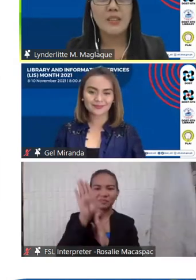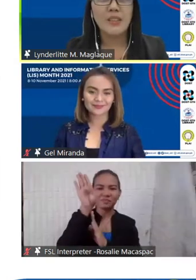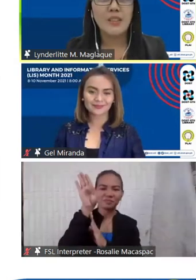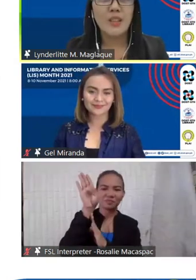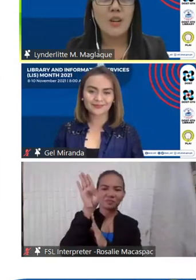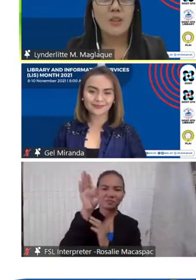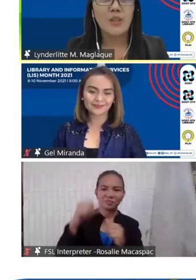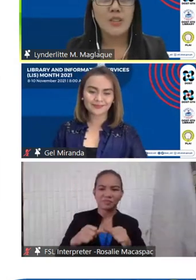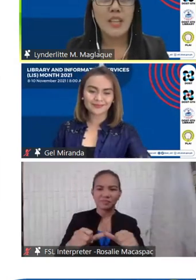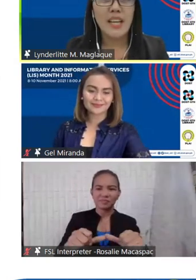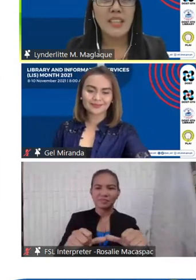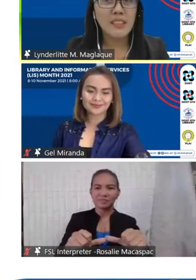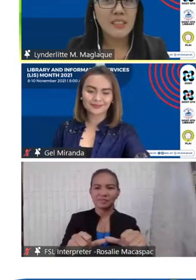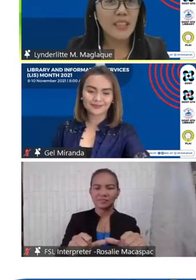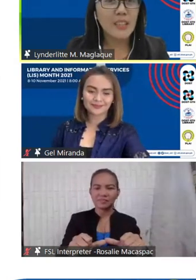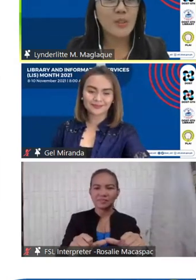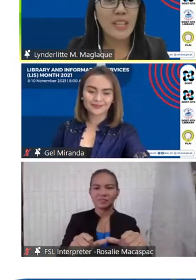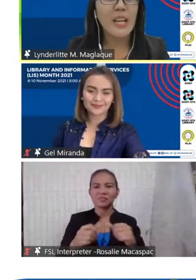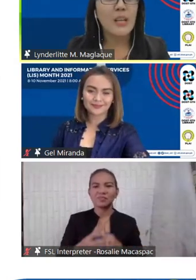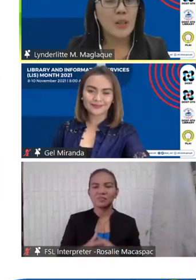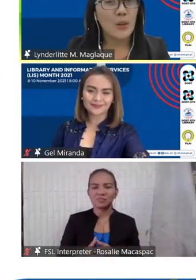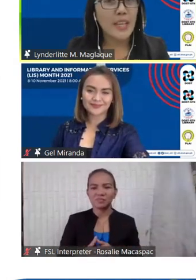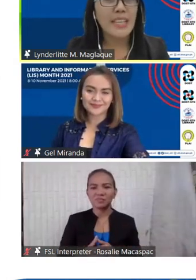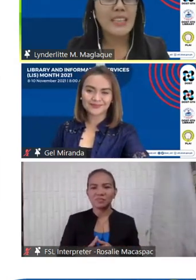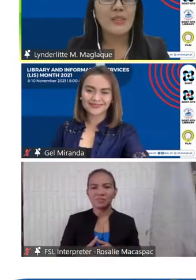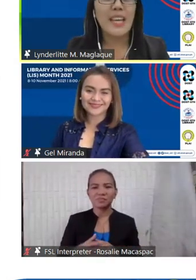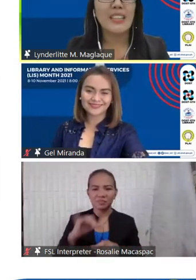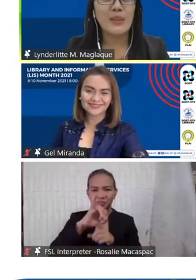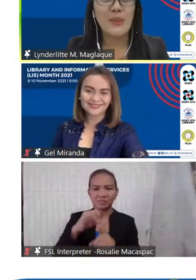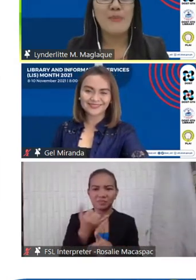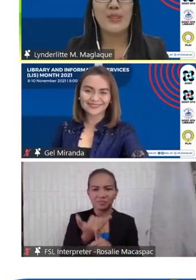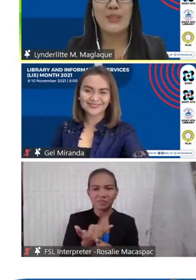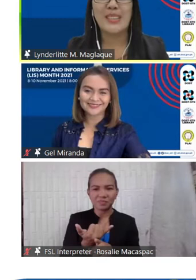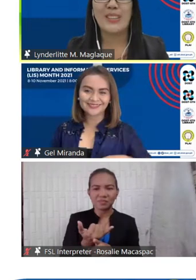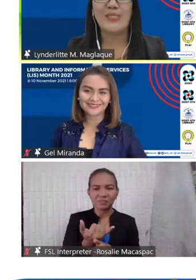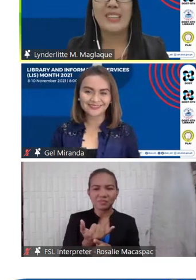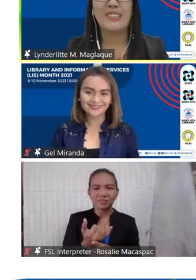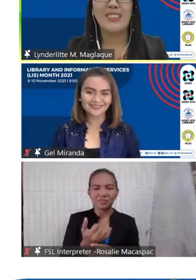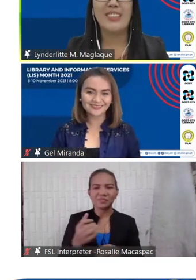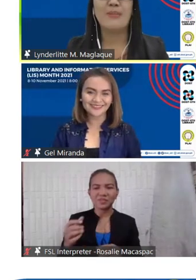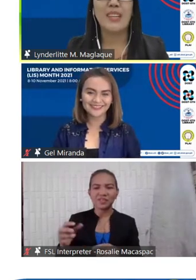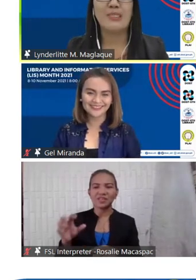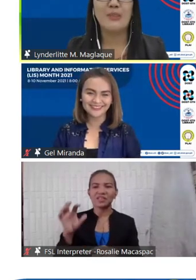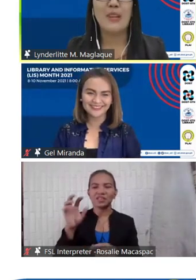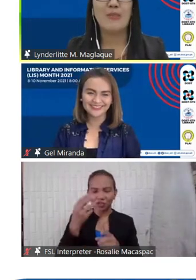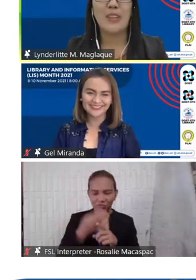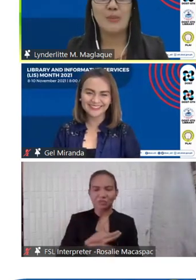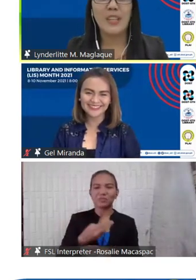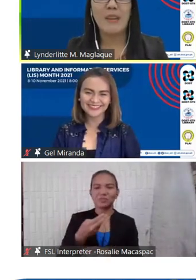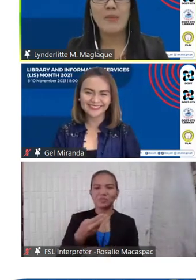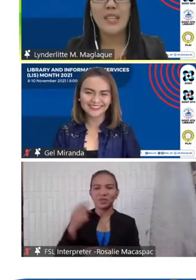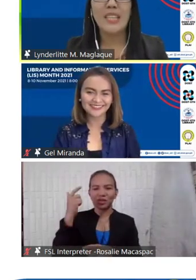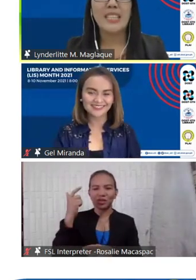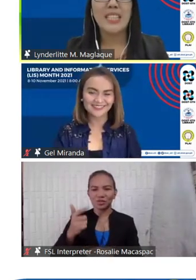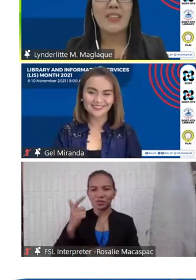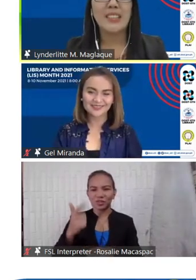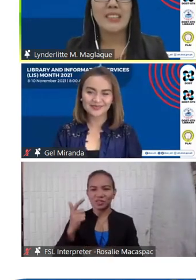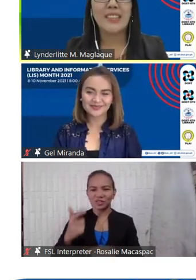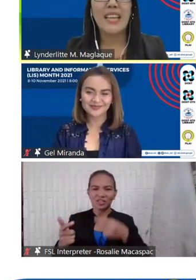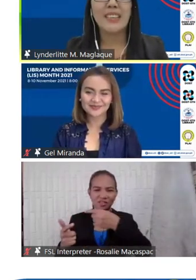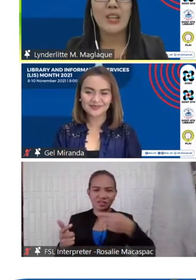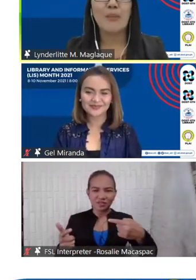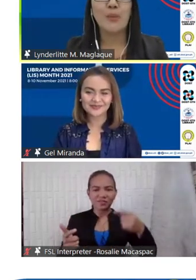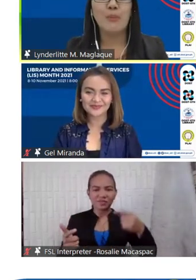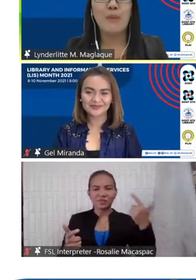held on July 8 to 10, November 2021, via Zoom and Facebook Live. given